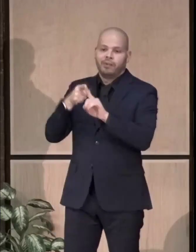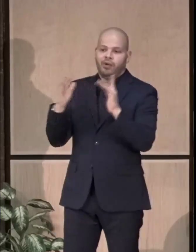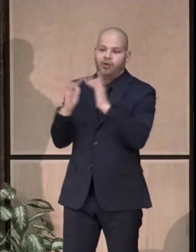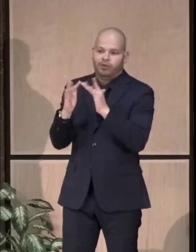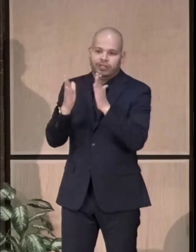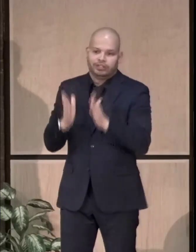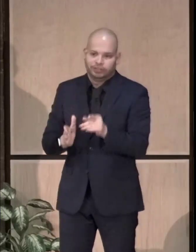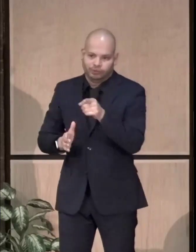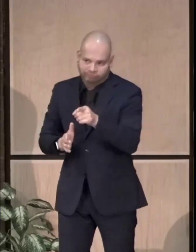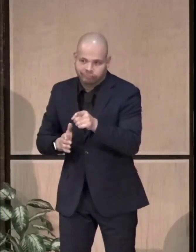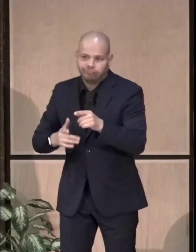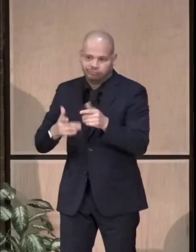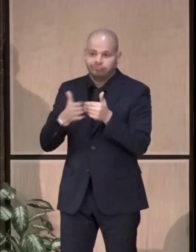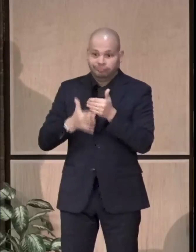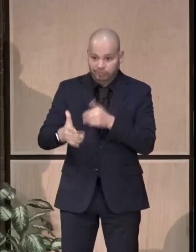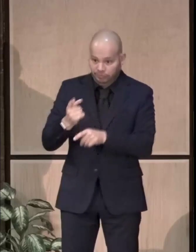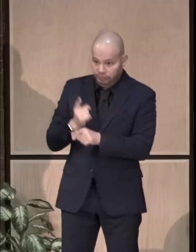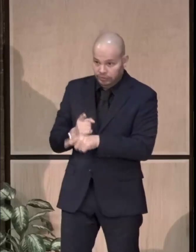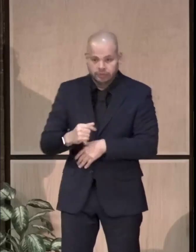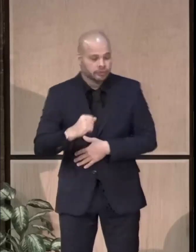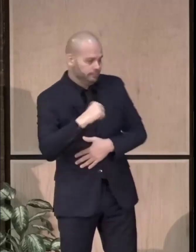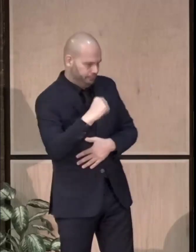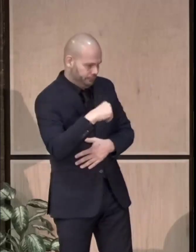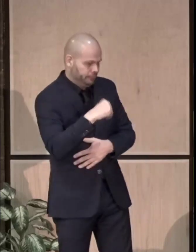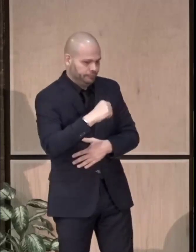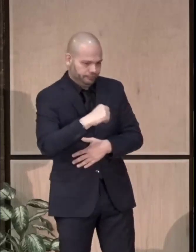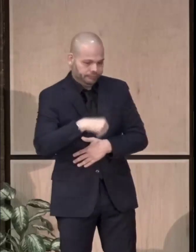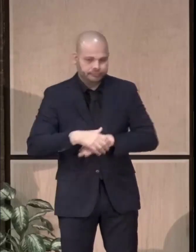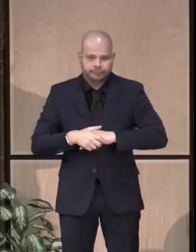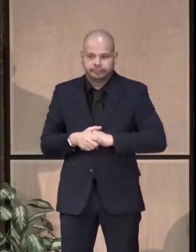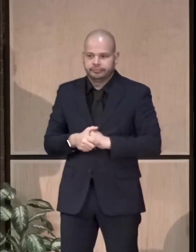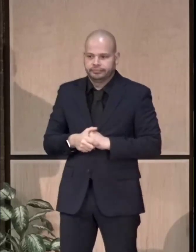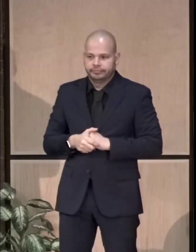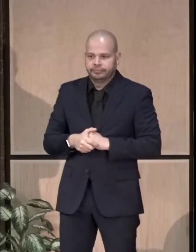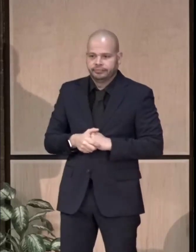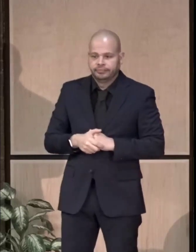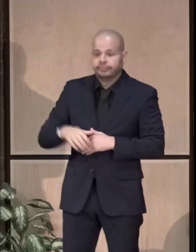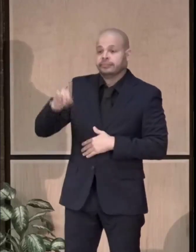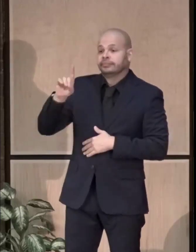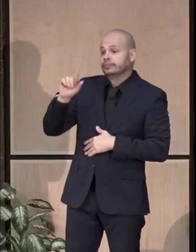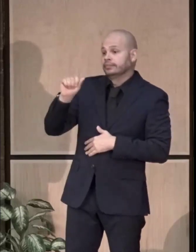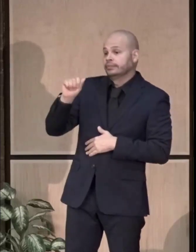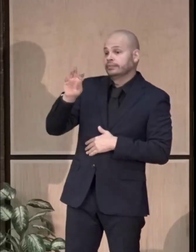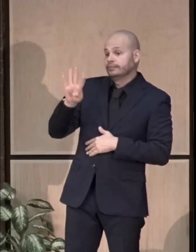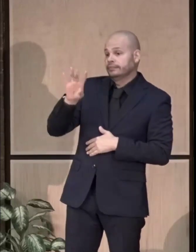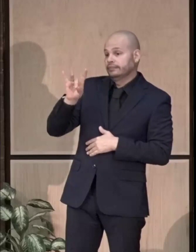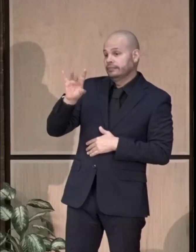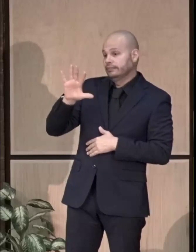That's what he says, yes. Okay. And then he attached a DA 4856. Yes,